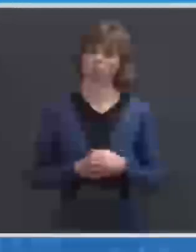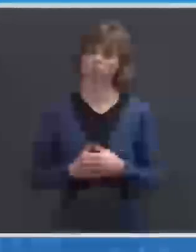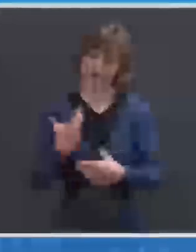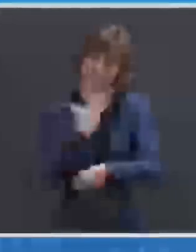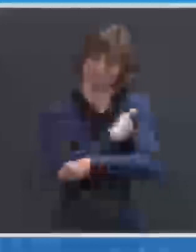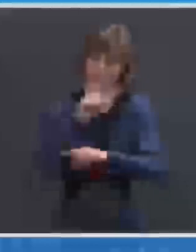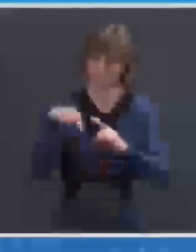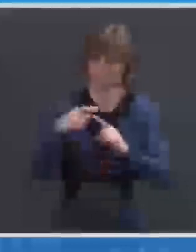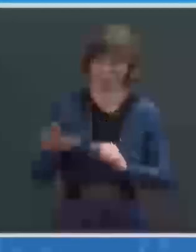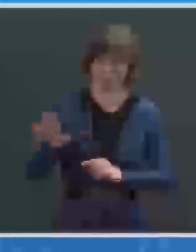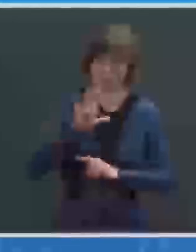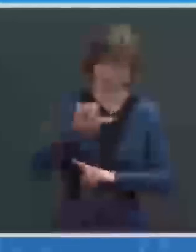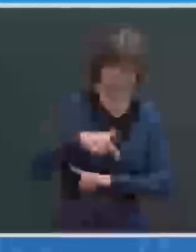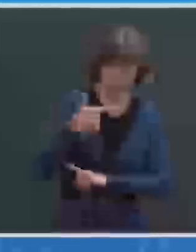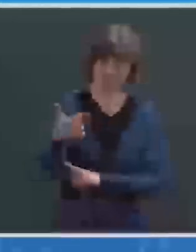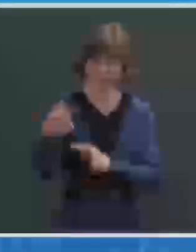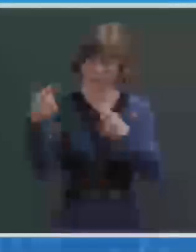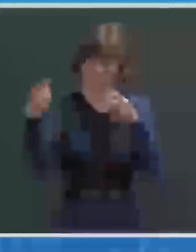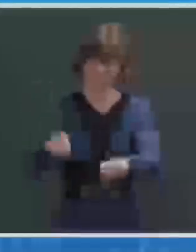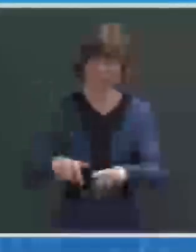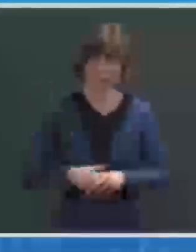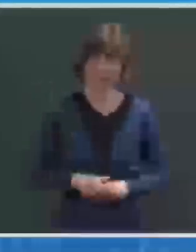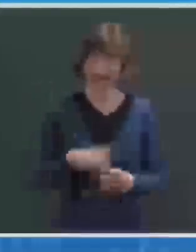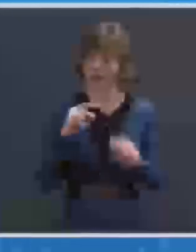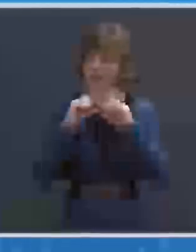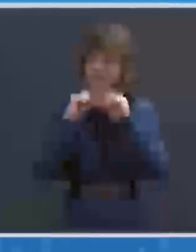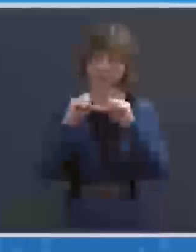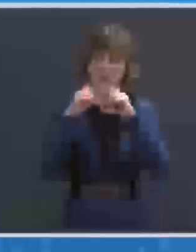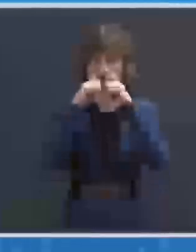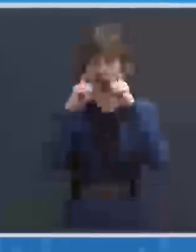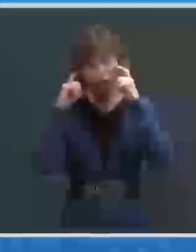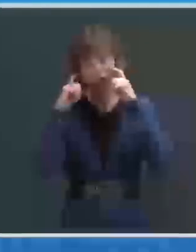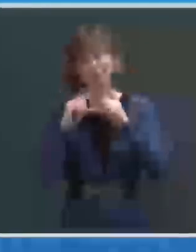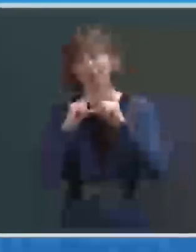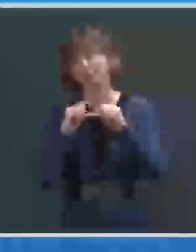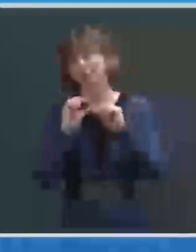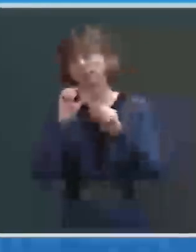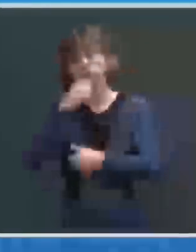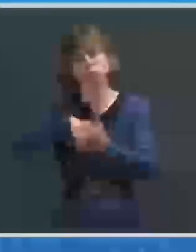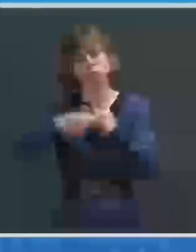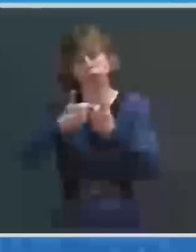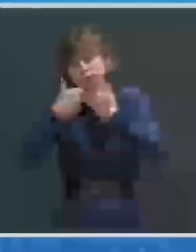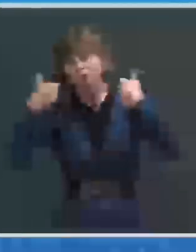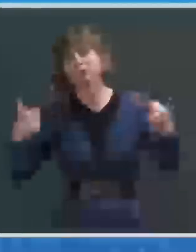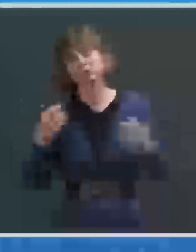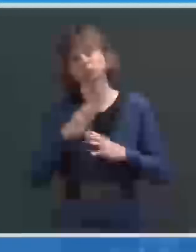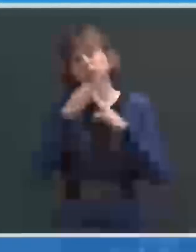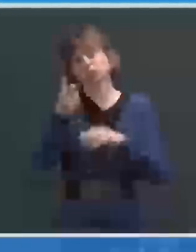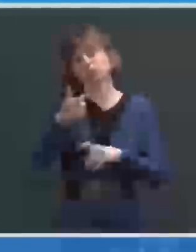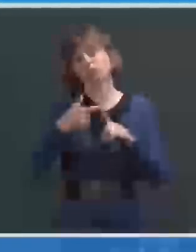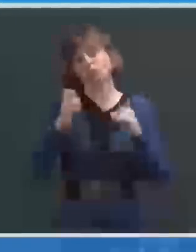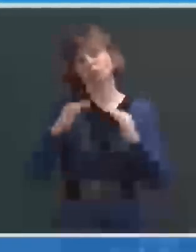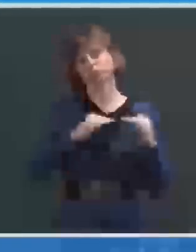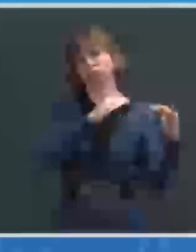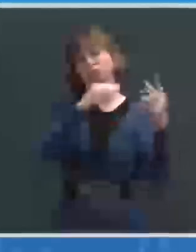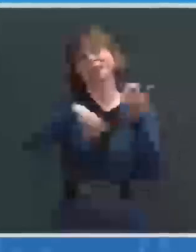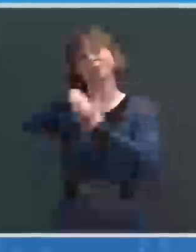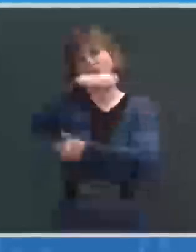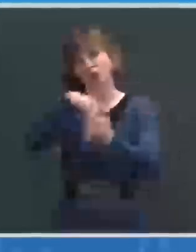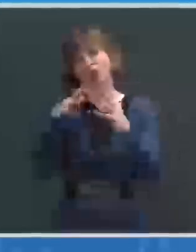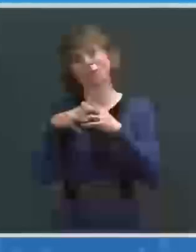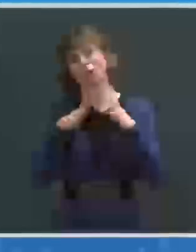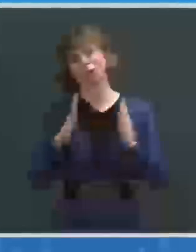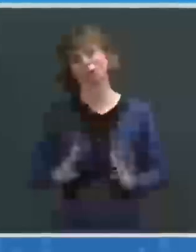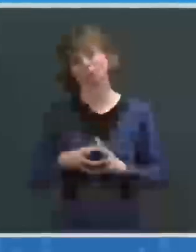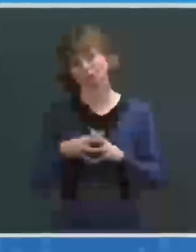turn. And continue to wear masks and social distance to protect yourself and your fellow Americans. We will